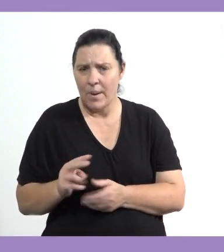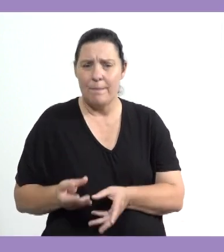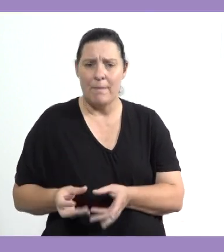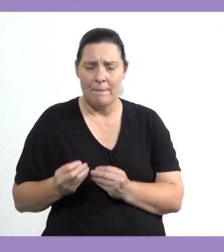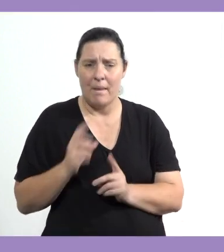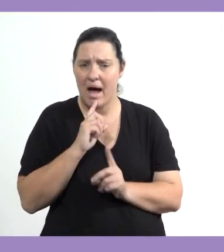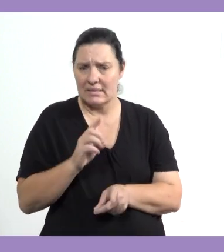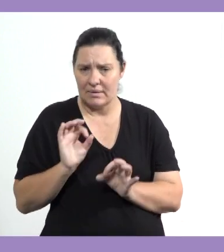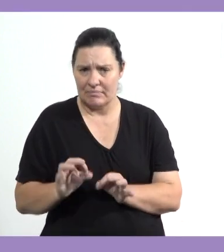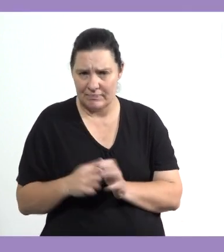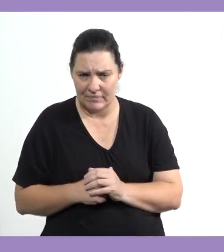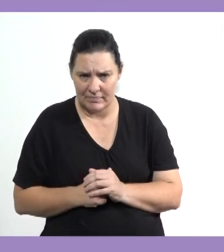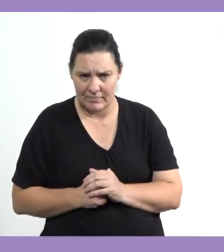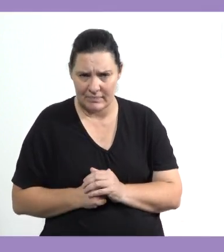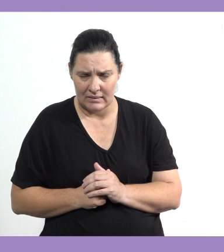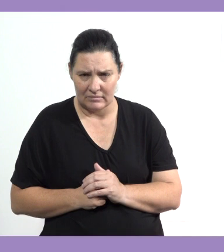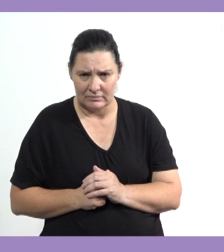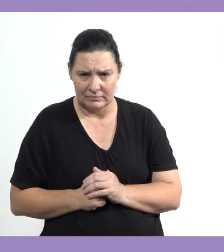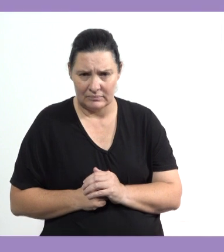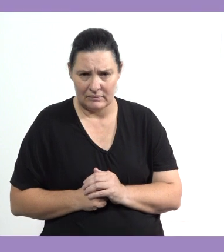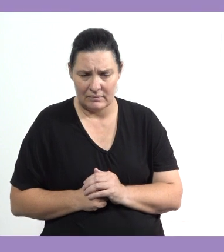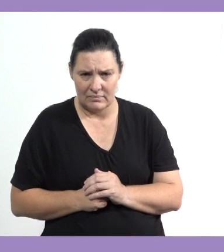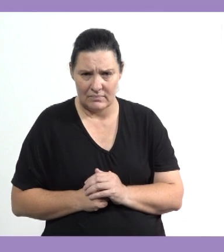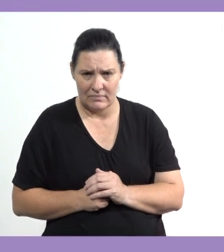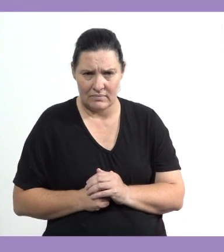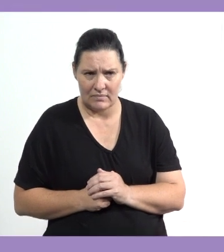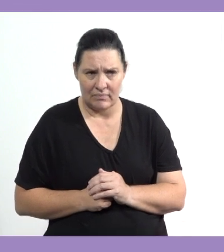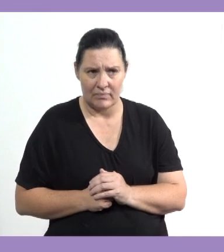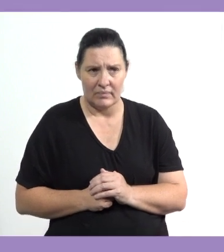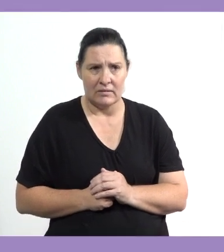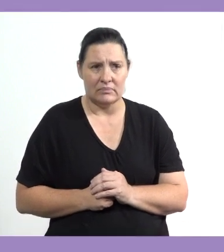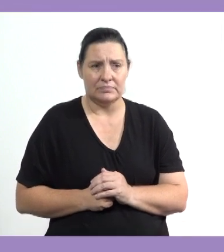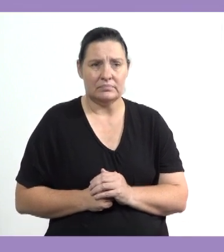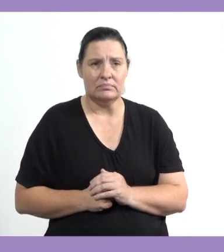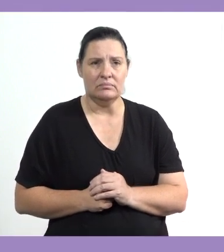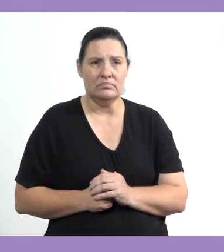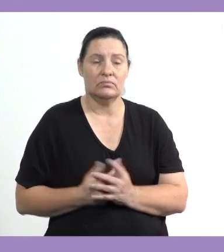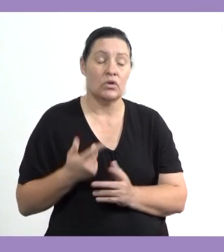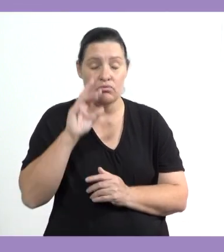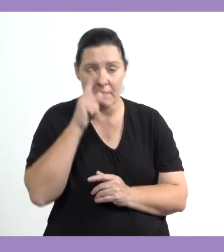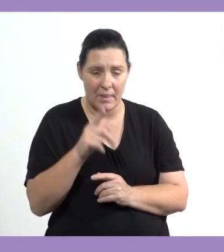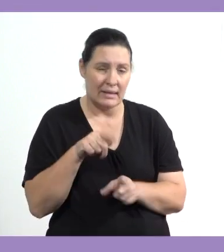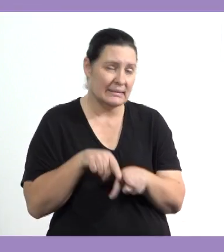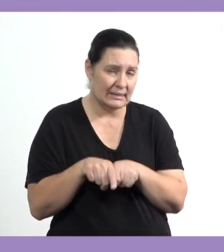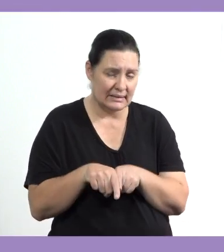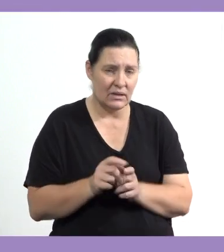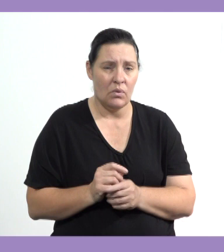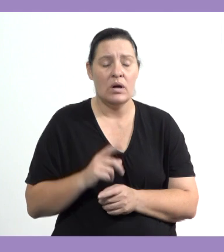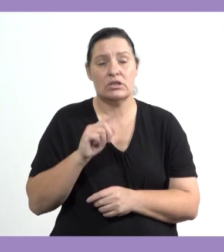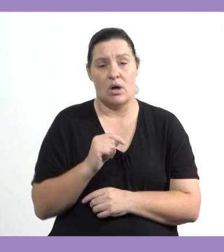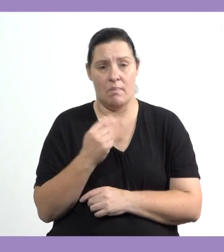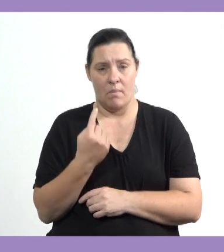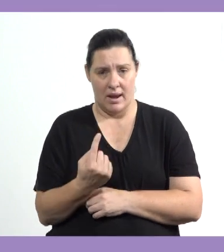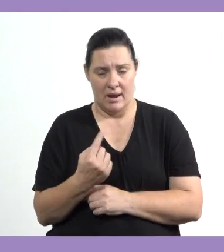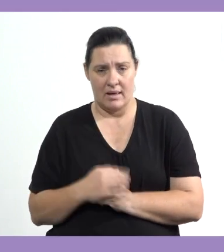to, so that we can finish off, our algebraic equation? So remember how we test? We are going to